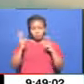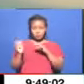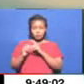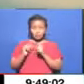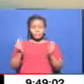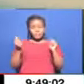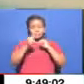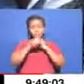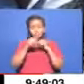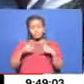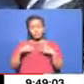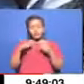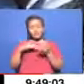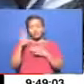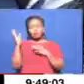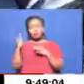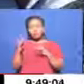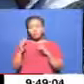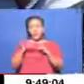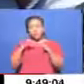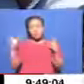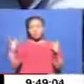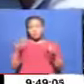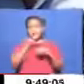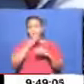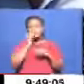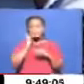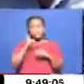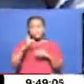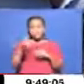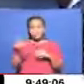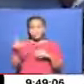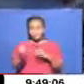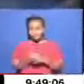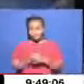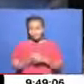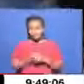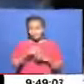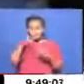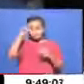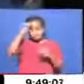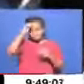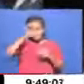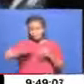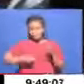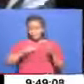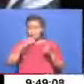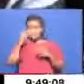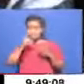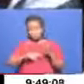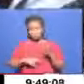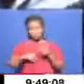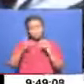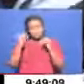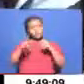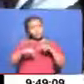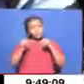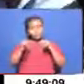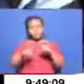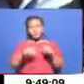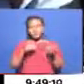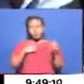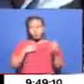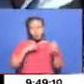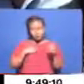world's largest desert lake. The analysis shows, as the governor already said, that there is potential. So what we would like to